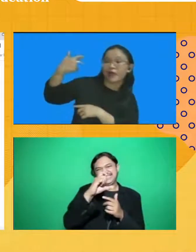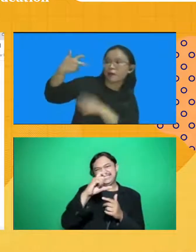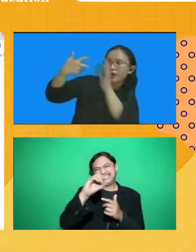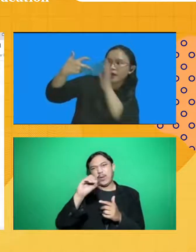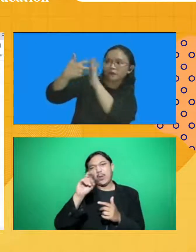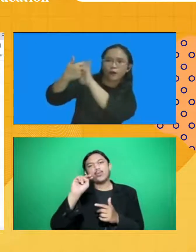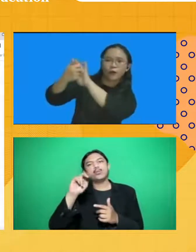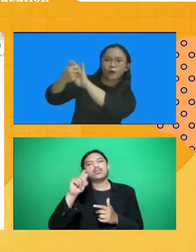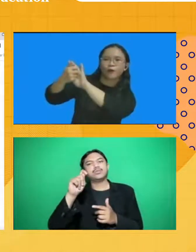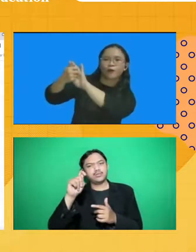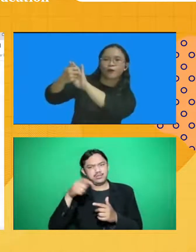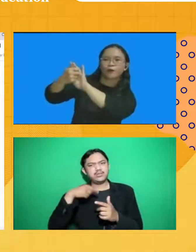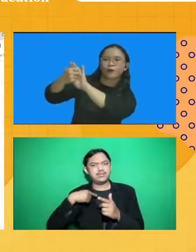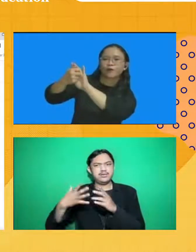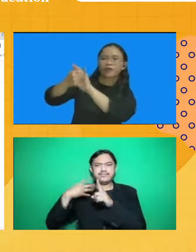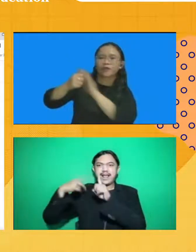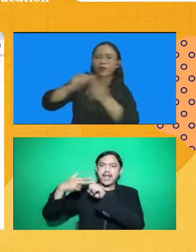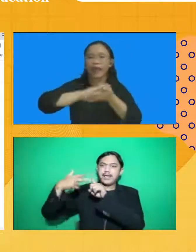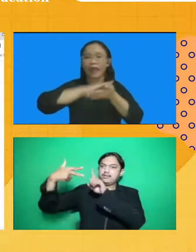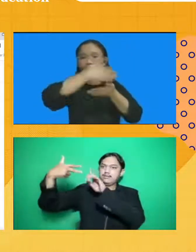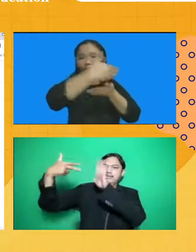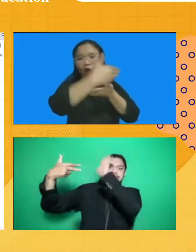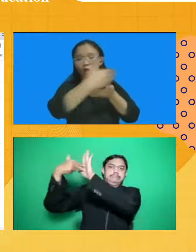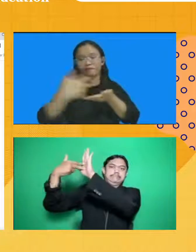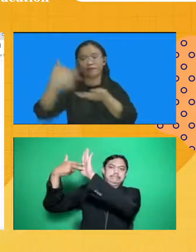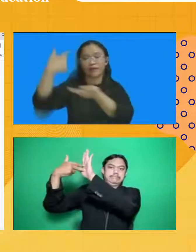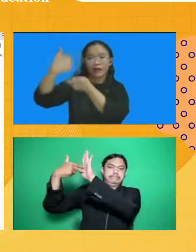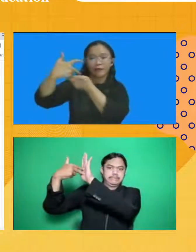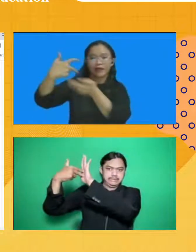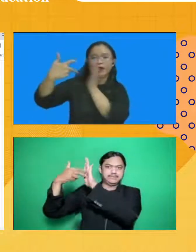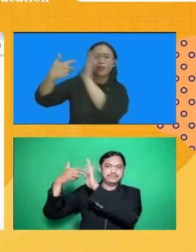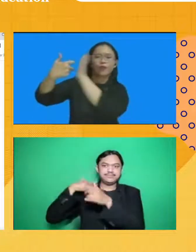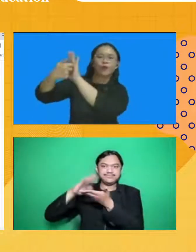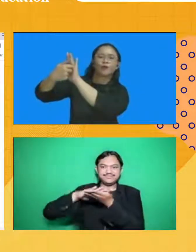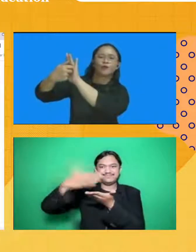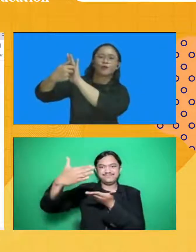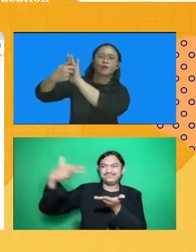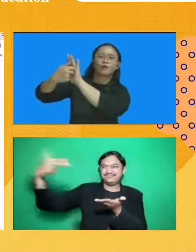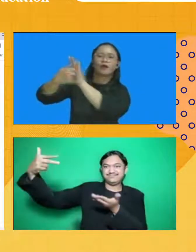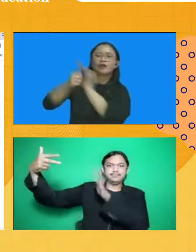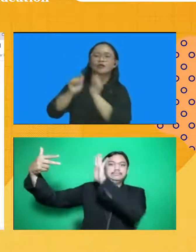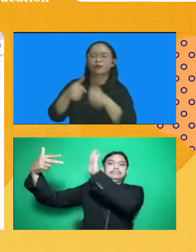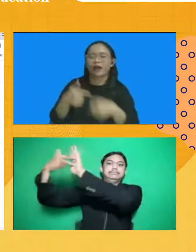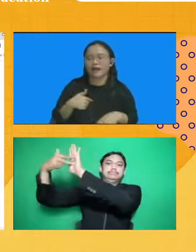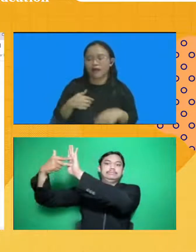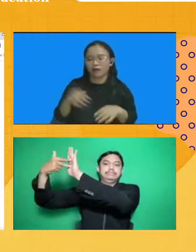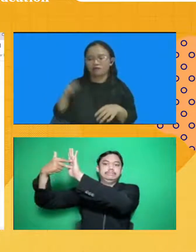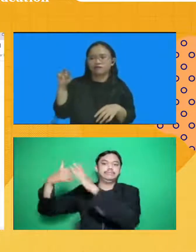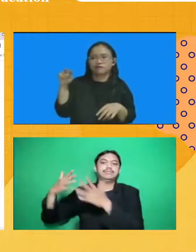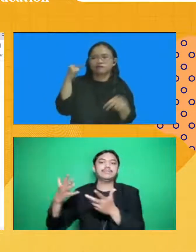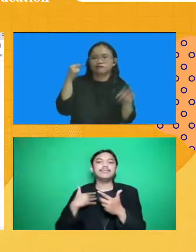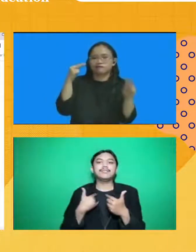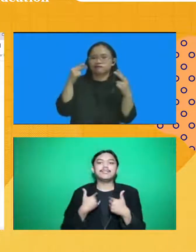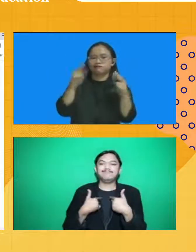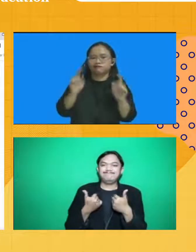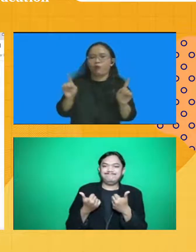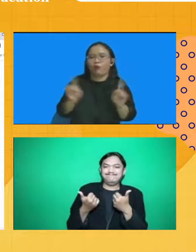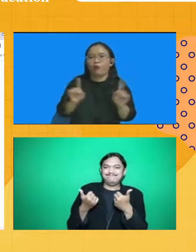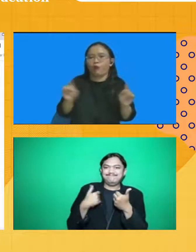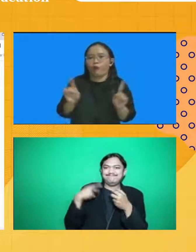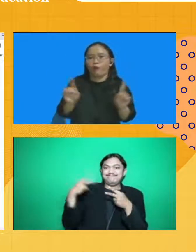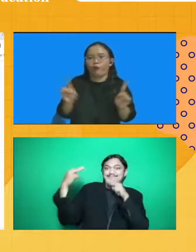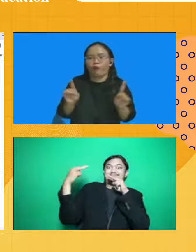sometimes we are not really feeling safe on the internet anyway. So maybe from